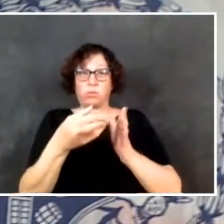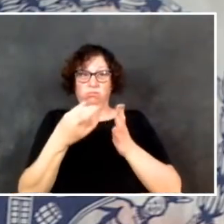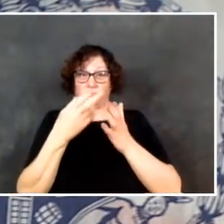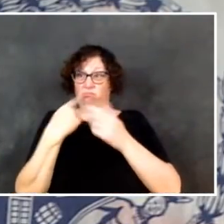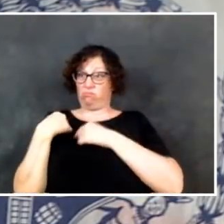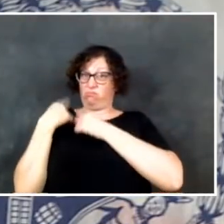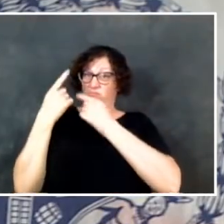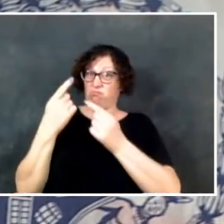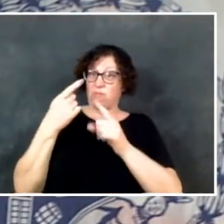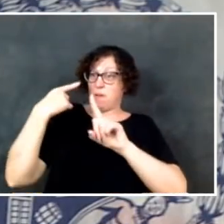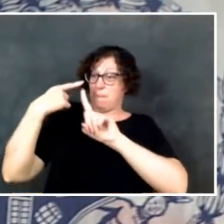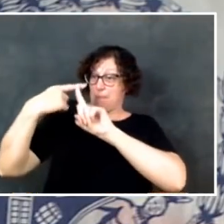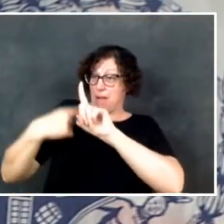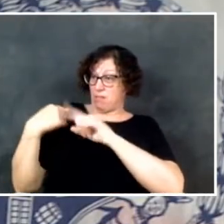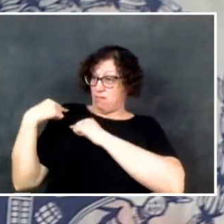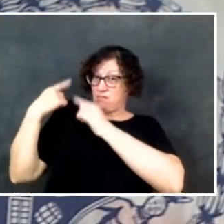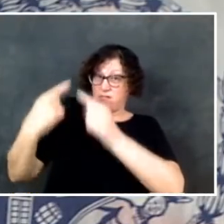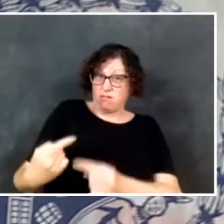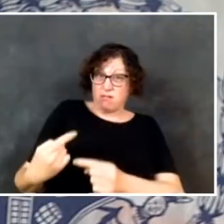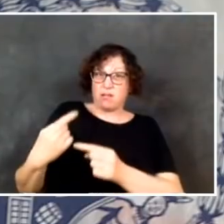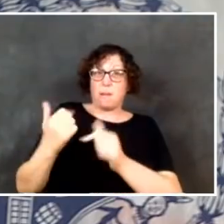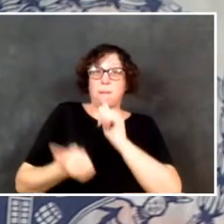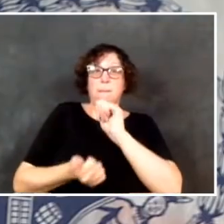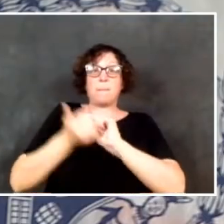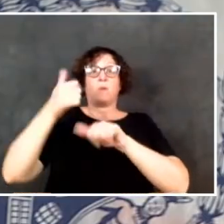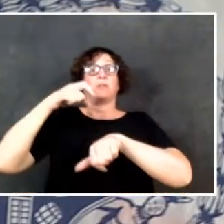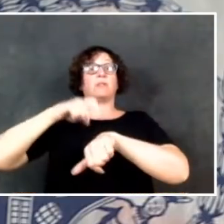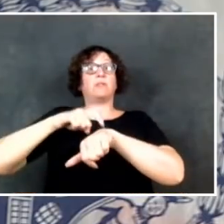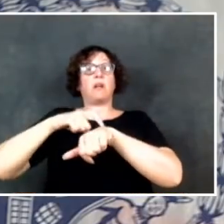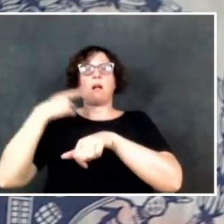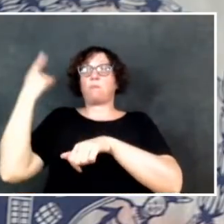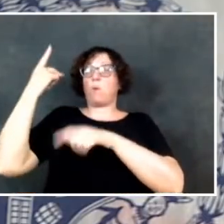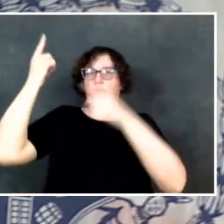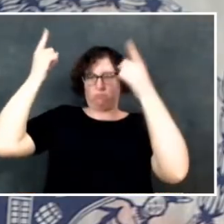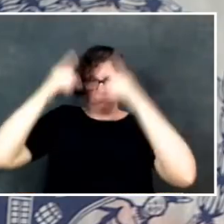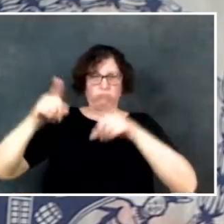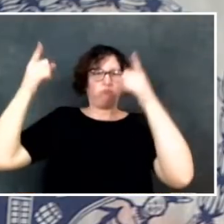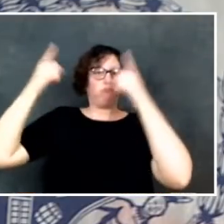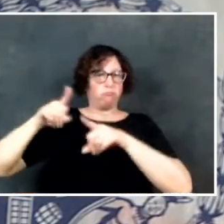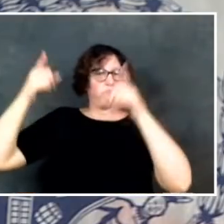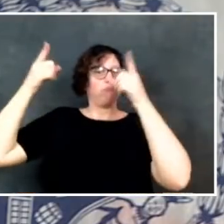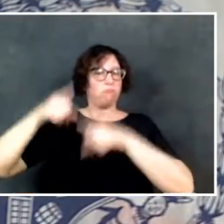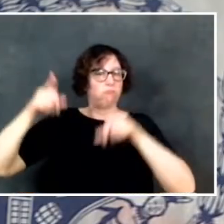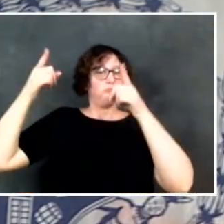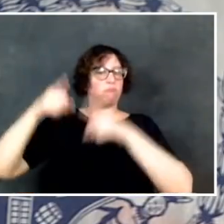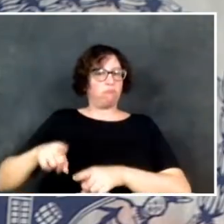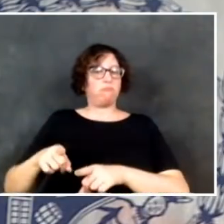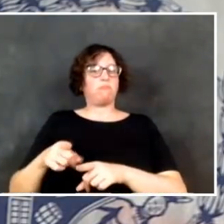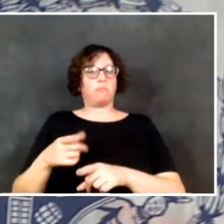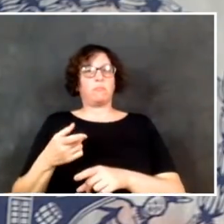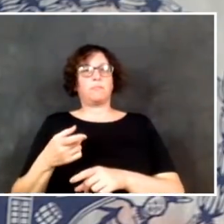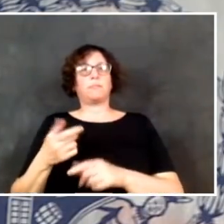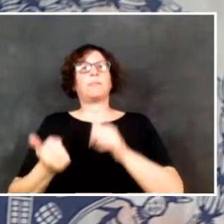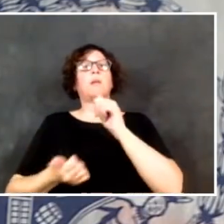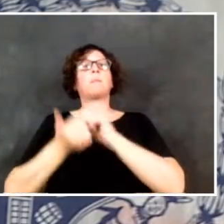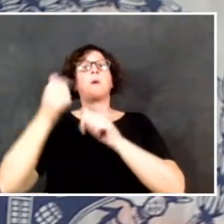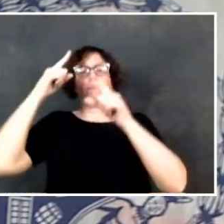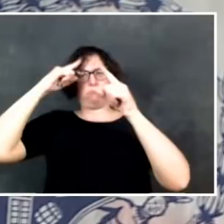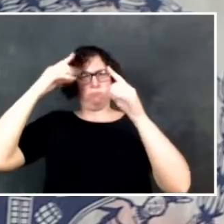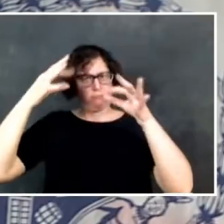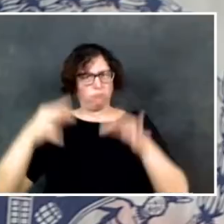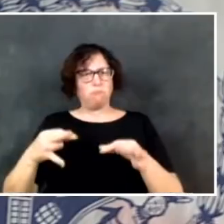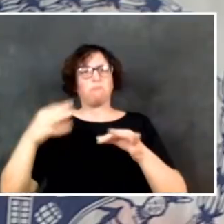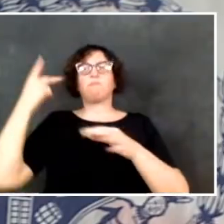was a substantial disagreement, you're going to find on the vast, vast majority of the moves that were made, agreement